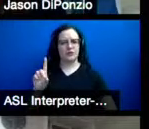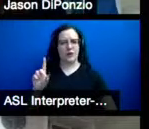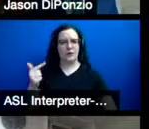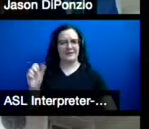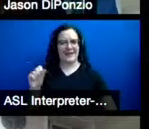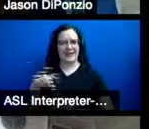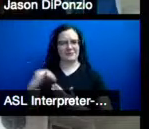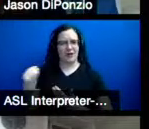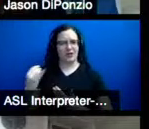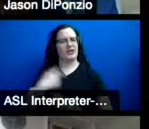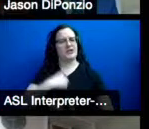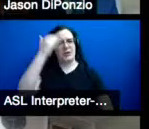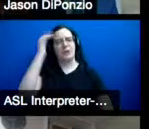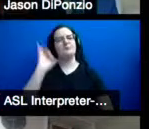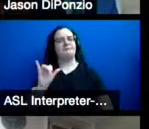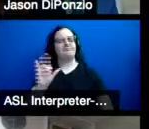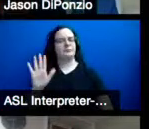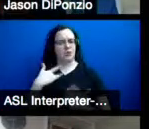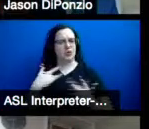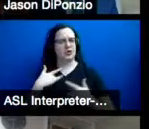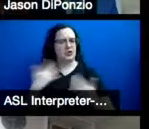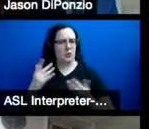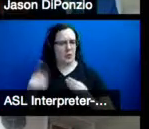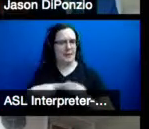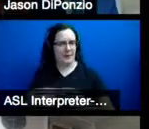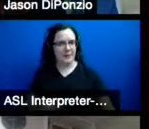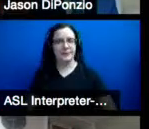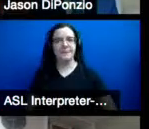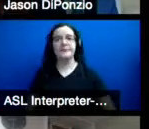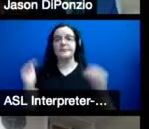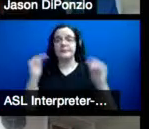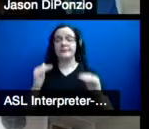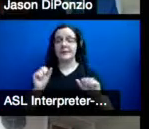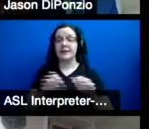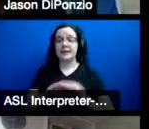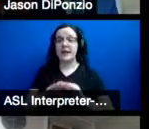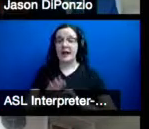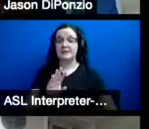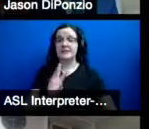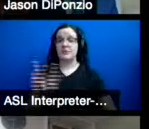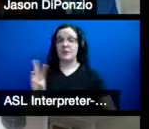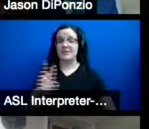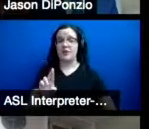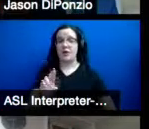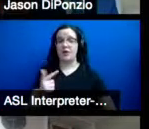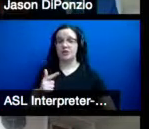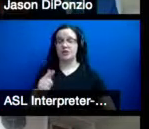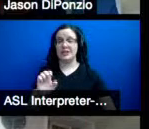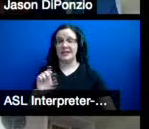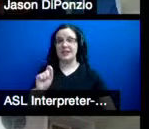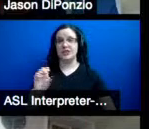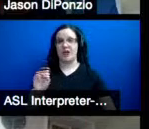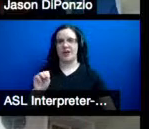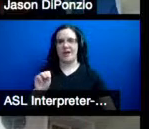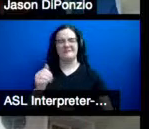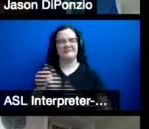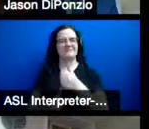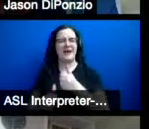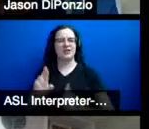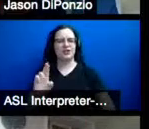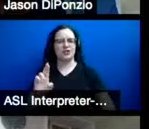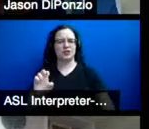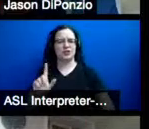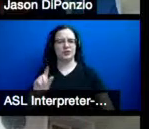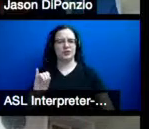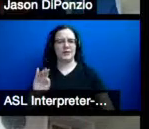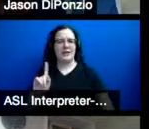concern is about. You can access our website, rg&e.com, under reliability projects. And by all means,